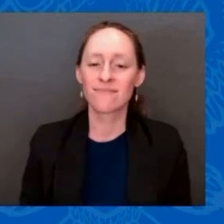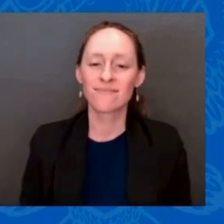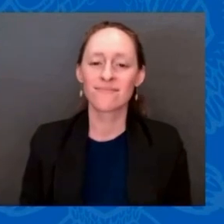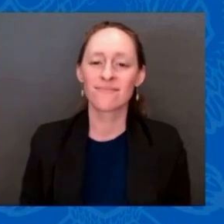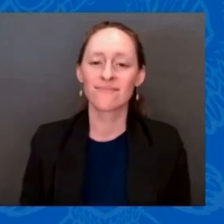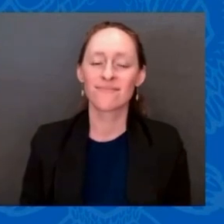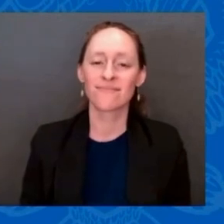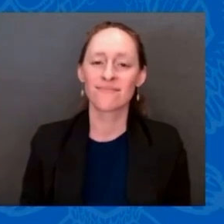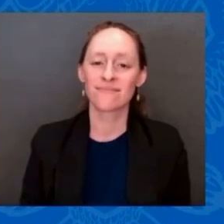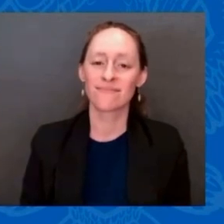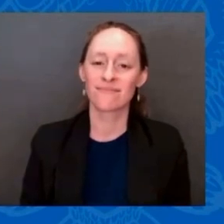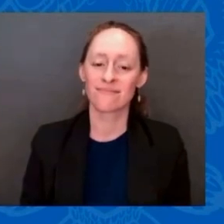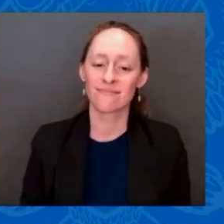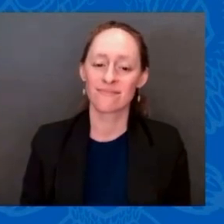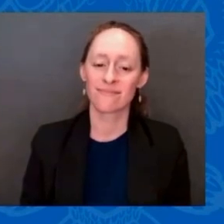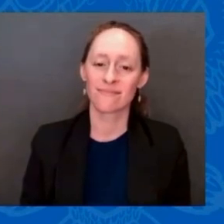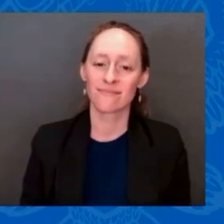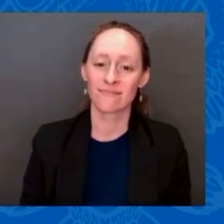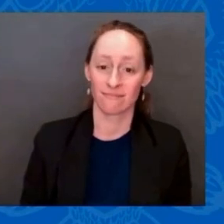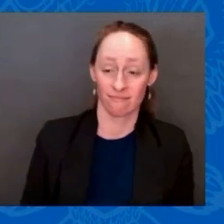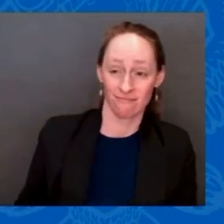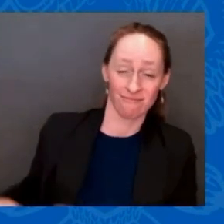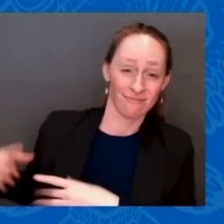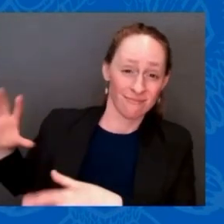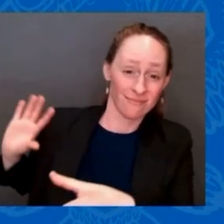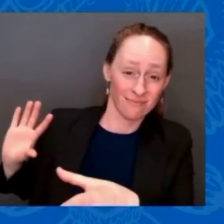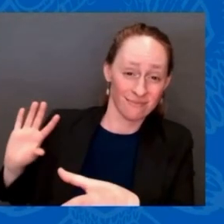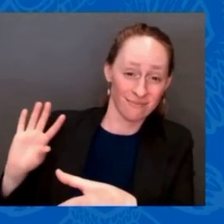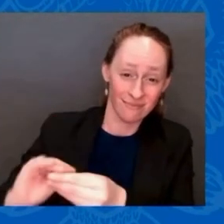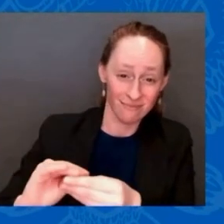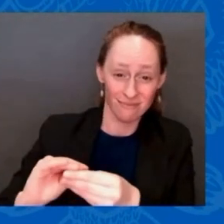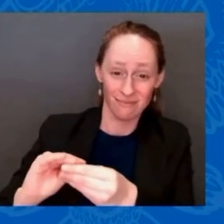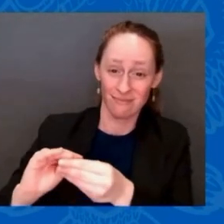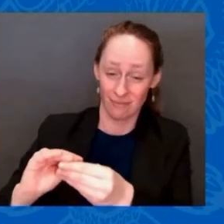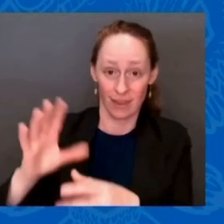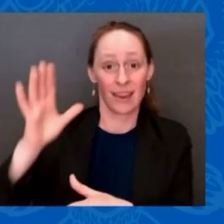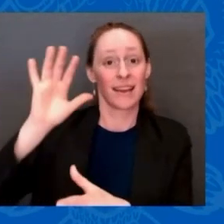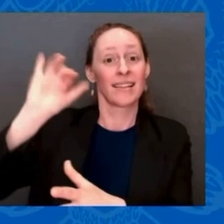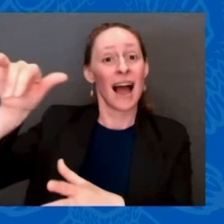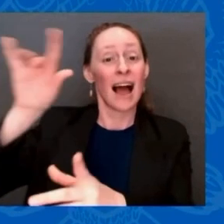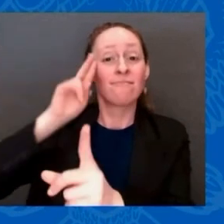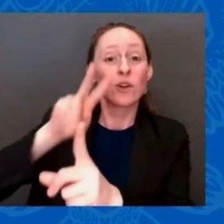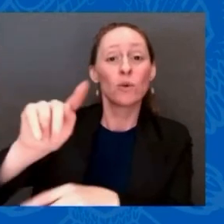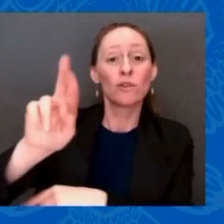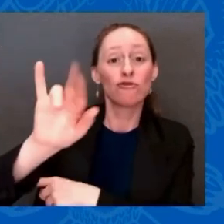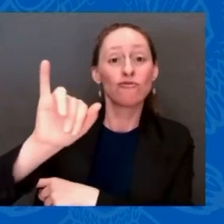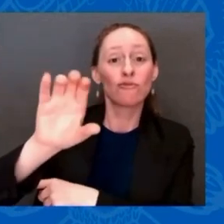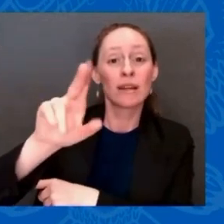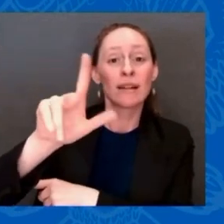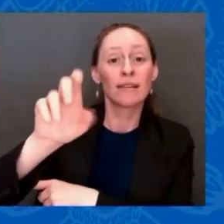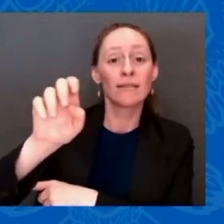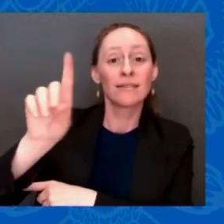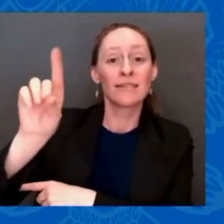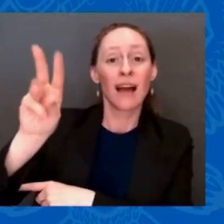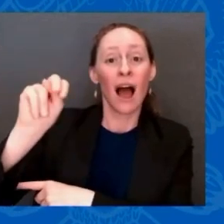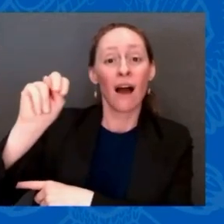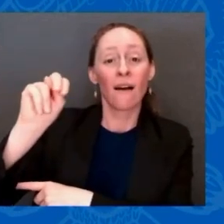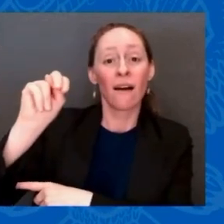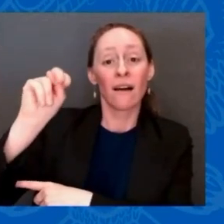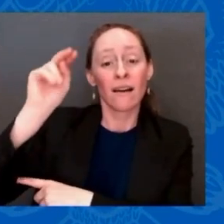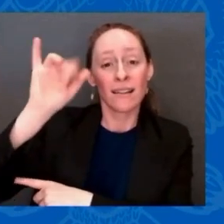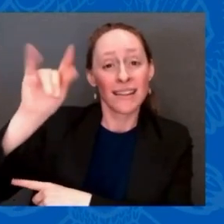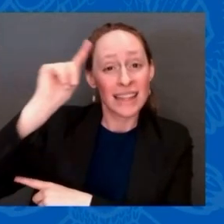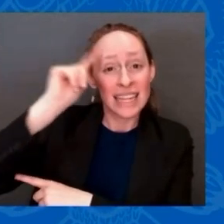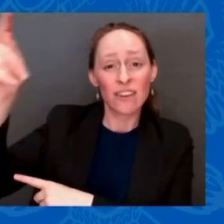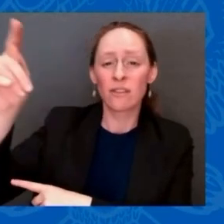class, it's going to take some time. But we're in a place where some big pieces, and we're moving in a